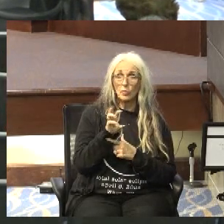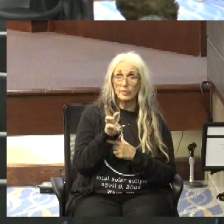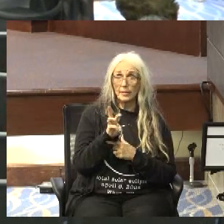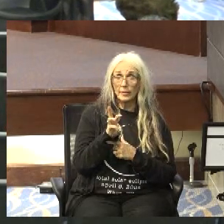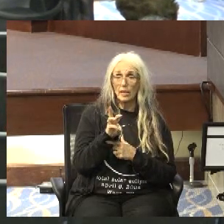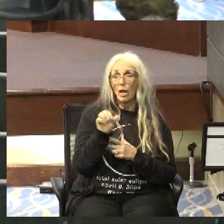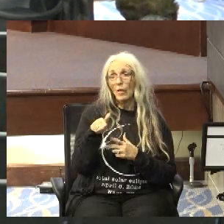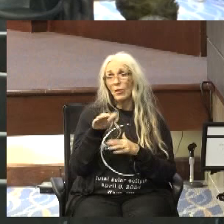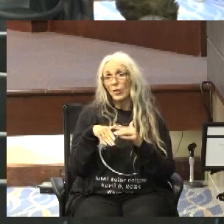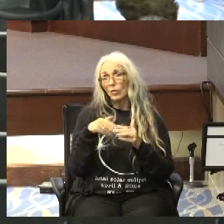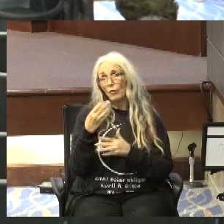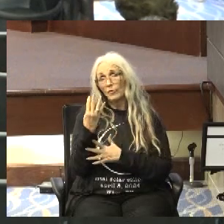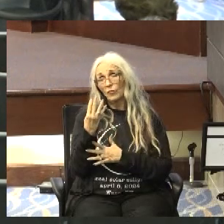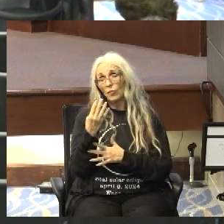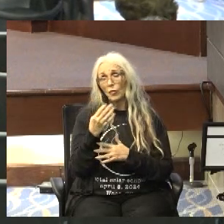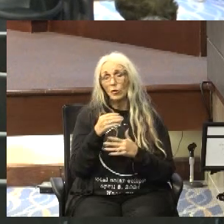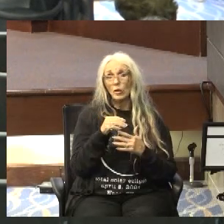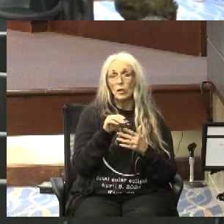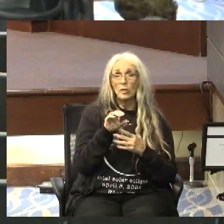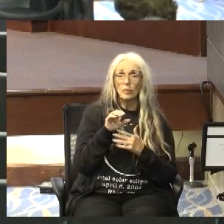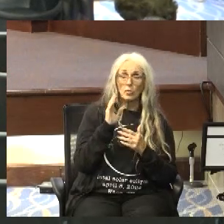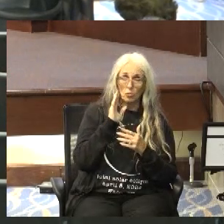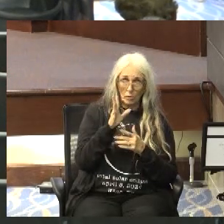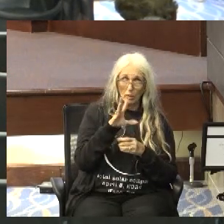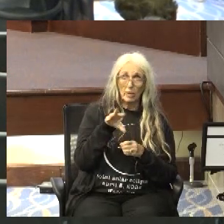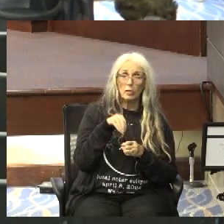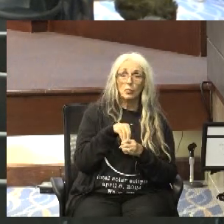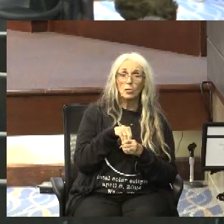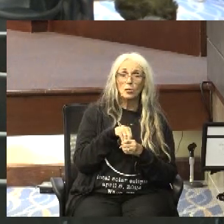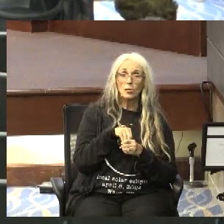than those four, the consent agenda will include